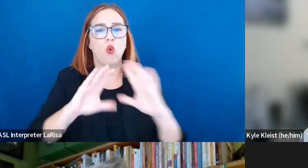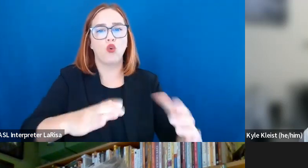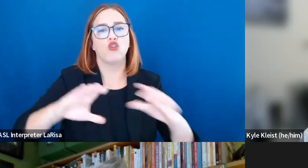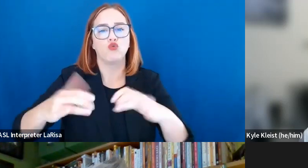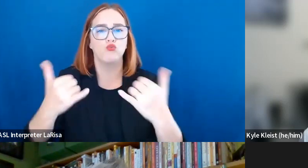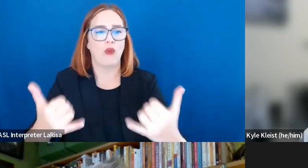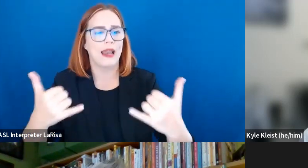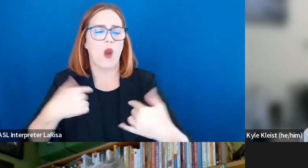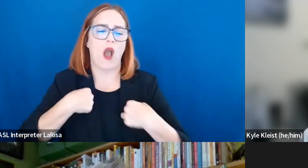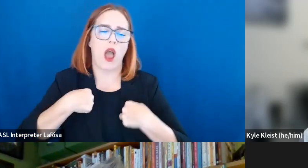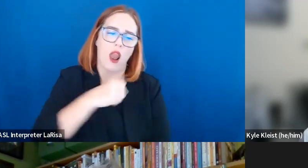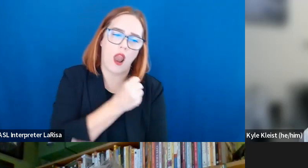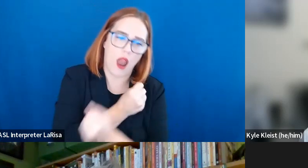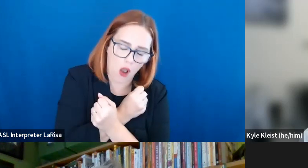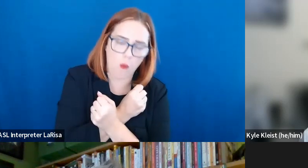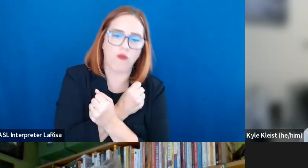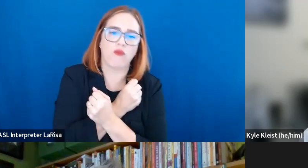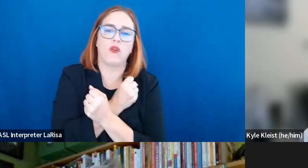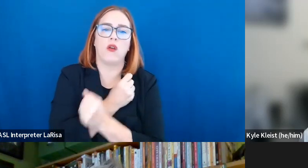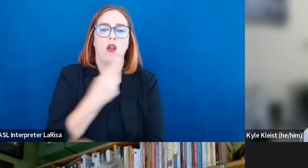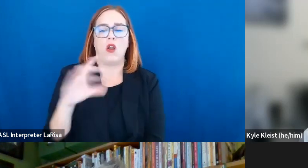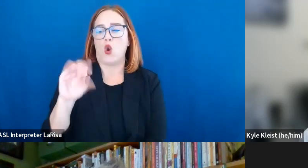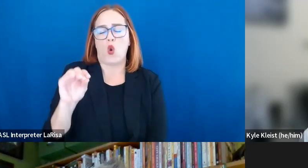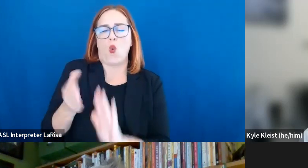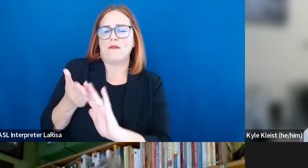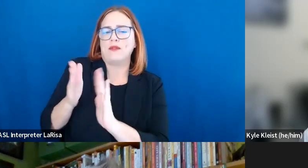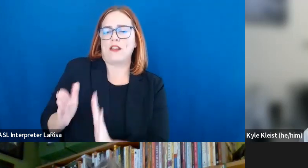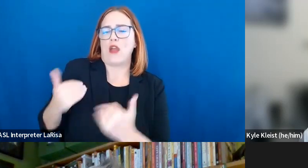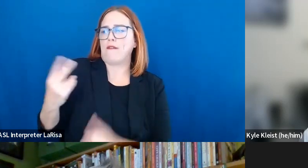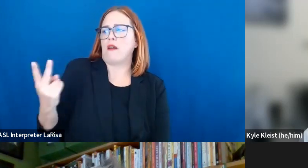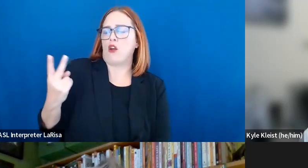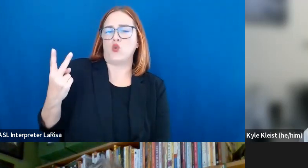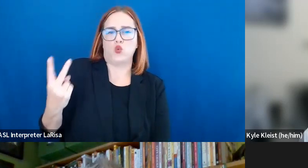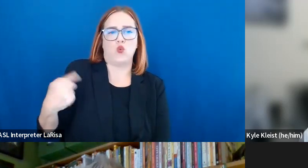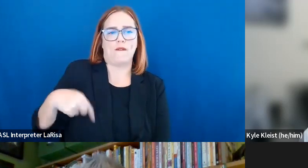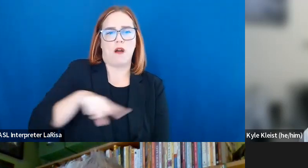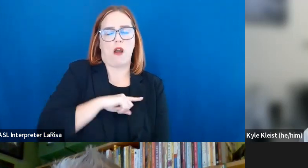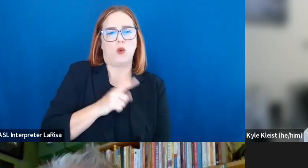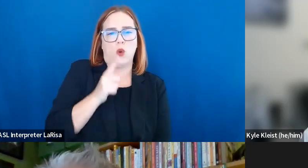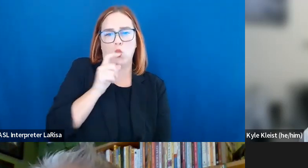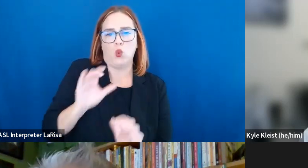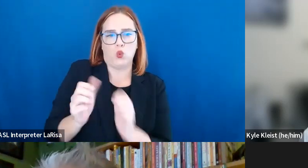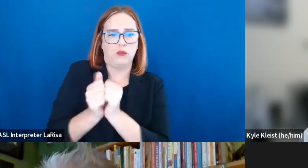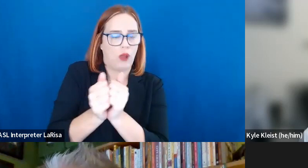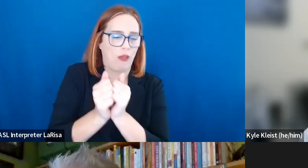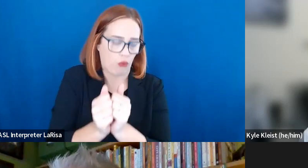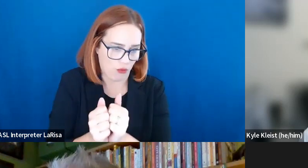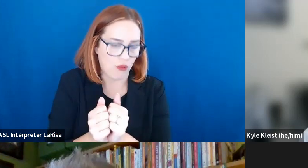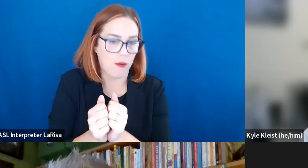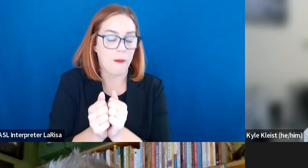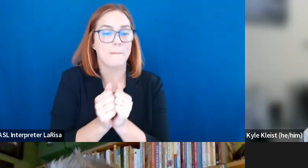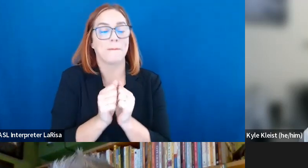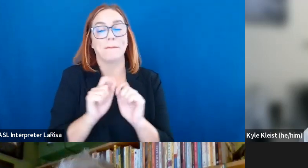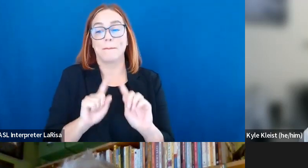I'm the co-facilitator. We have another staff member that does it with me. But one is